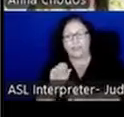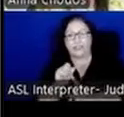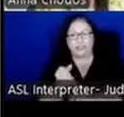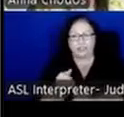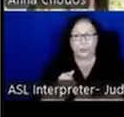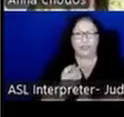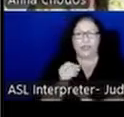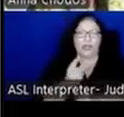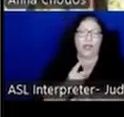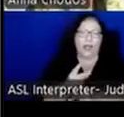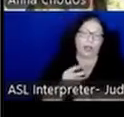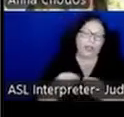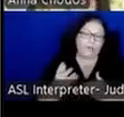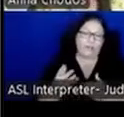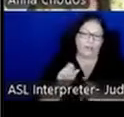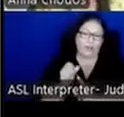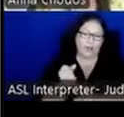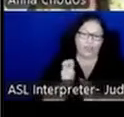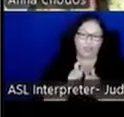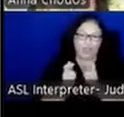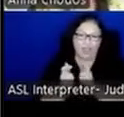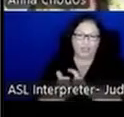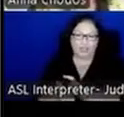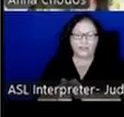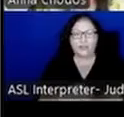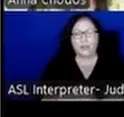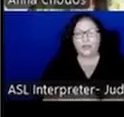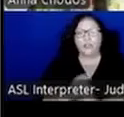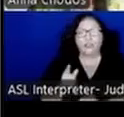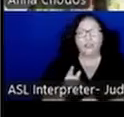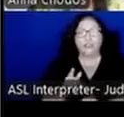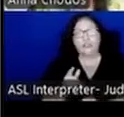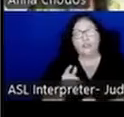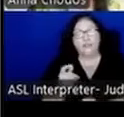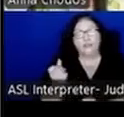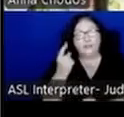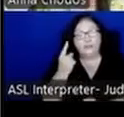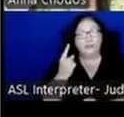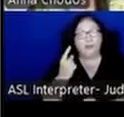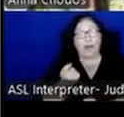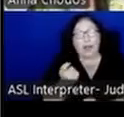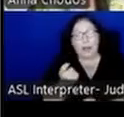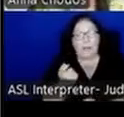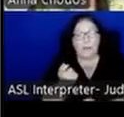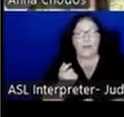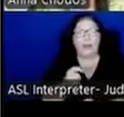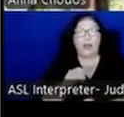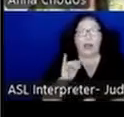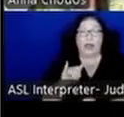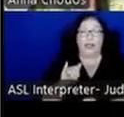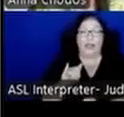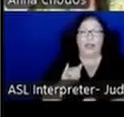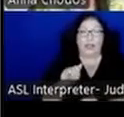changes. I should say, just to zoom out a little bit, CAPCT is free, so all of our training is free.